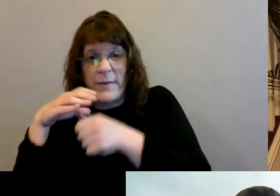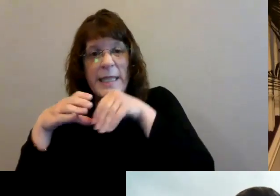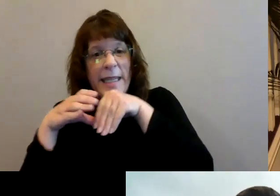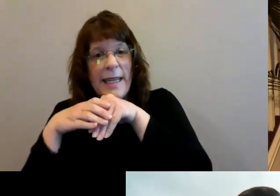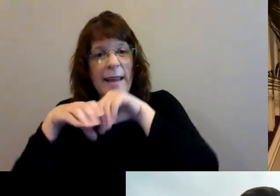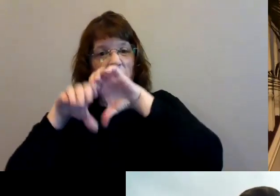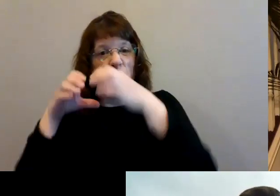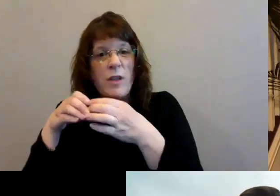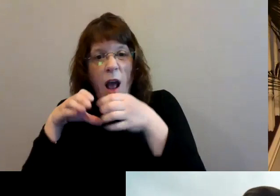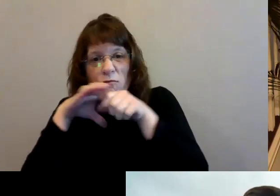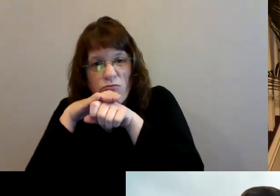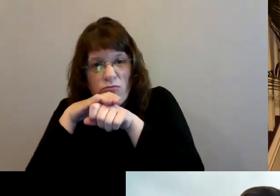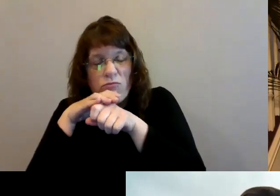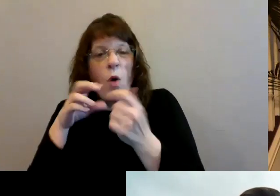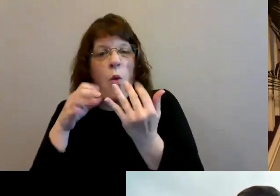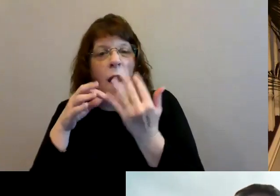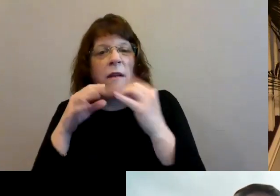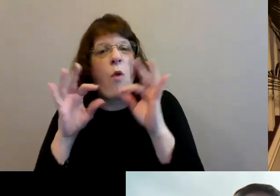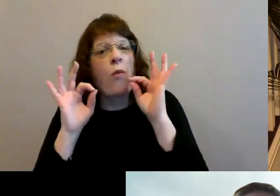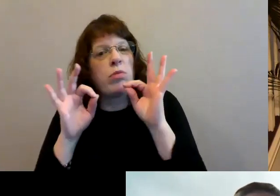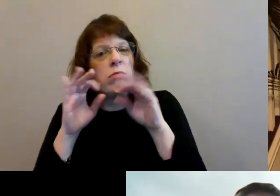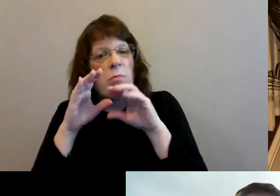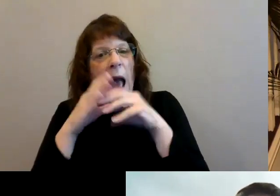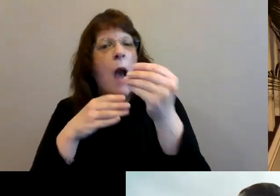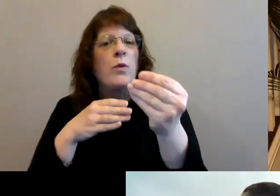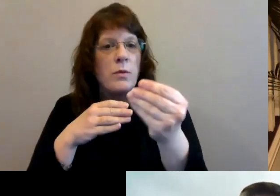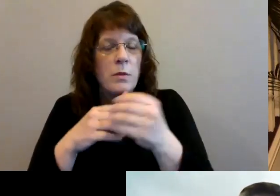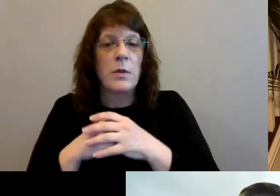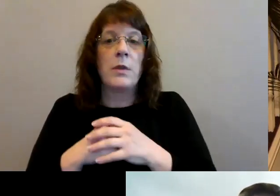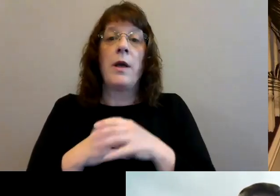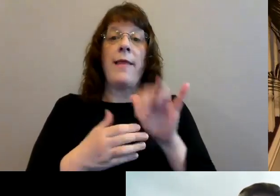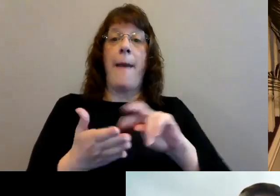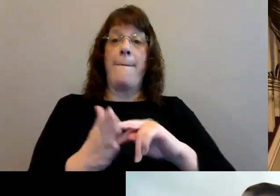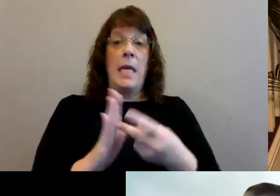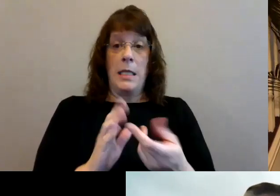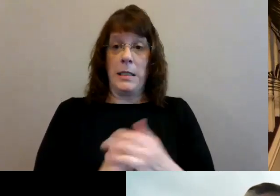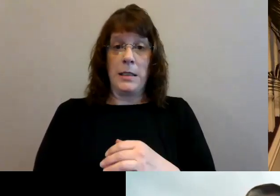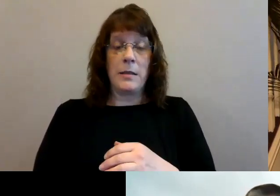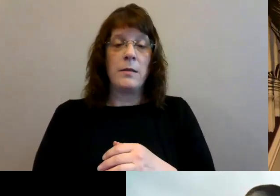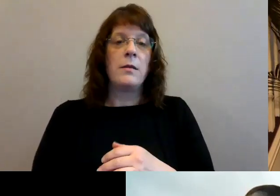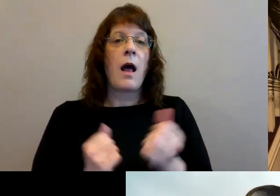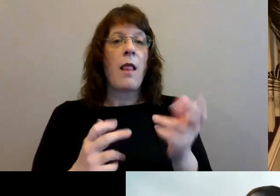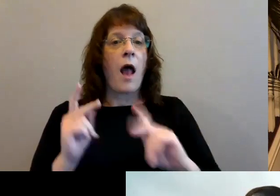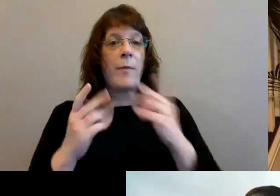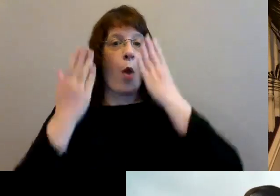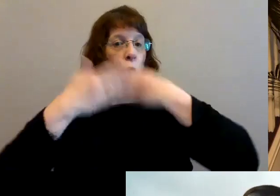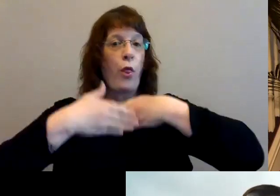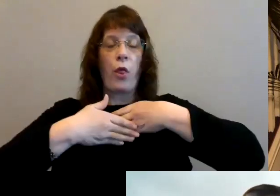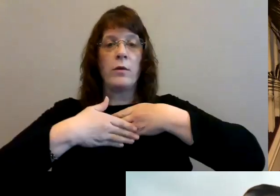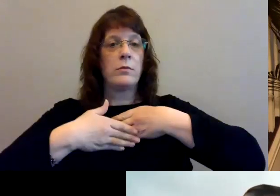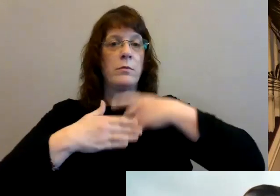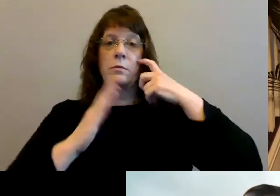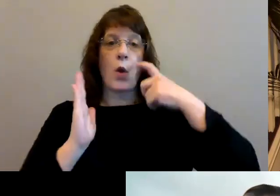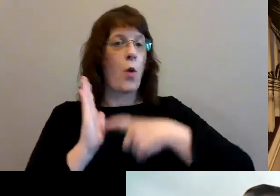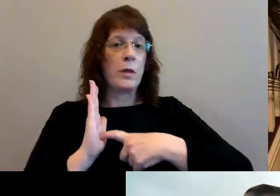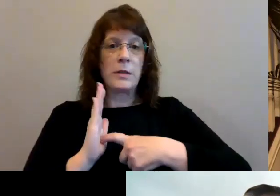just waiting for conditions to be good to come out. And so that means that a lot of people overlook them.